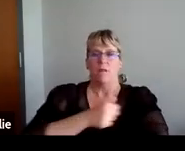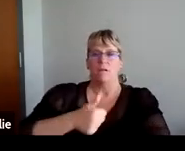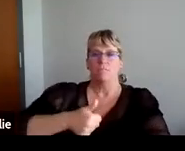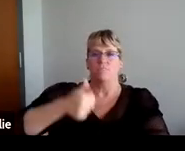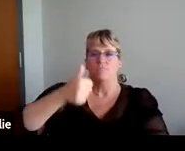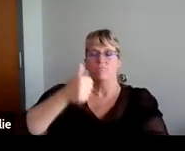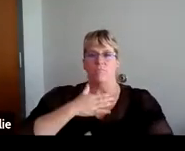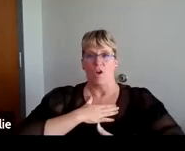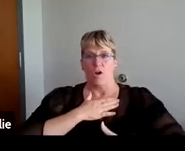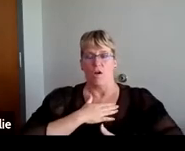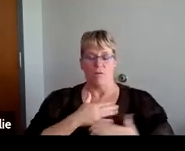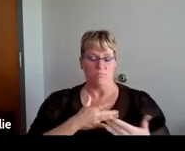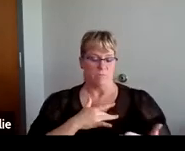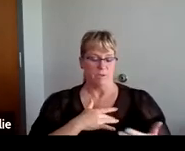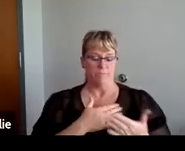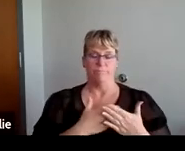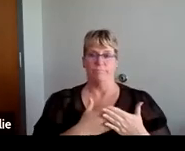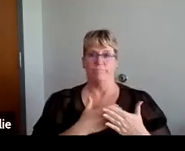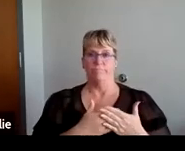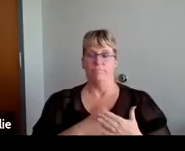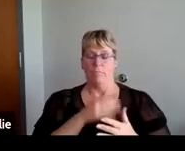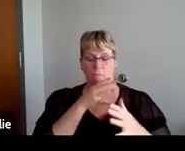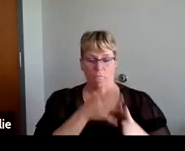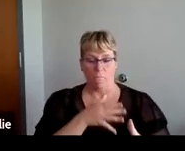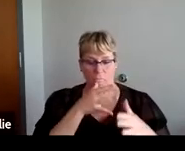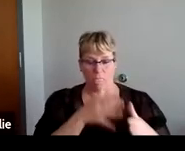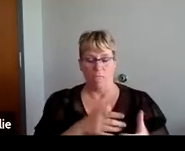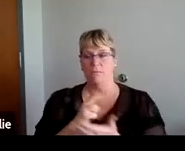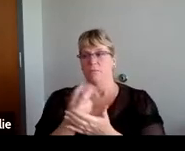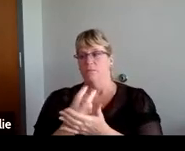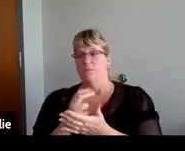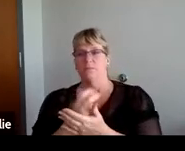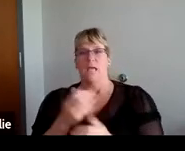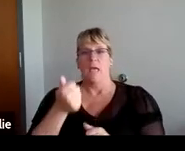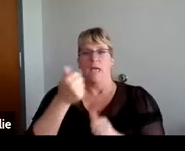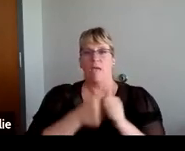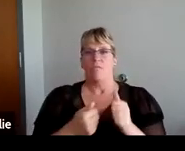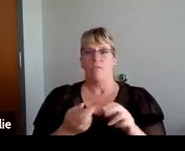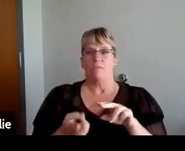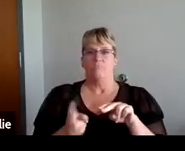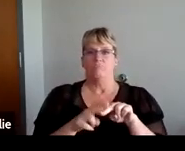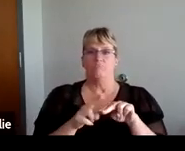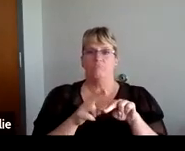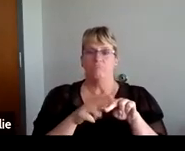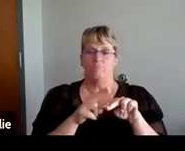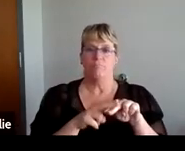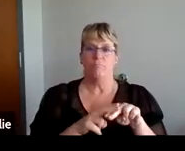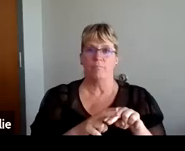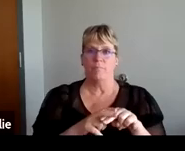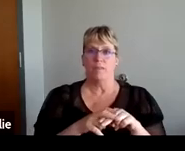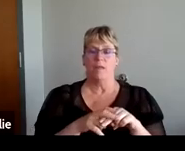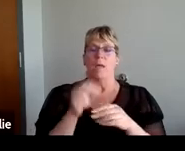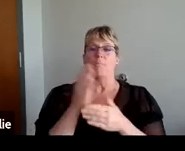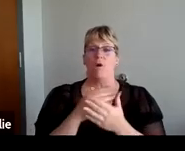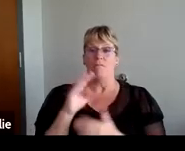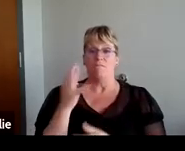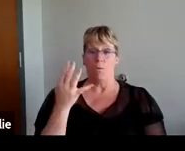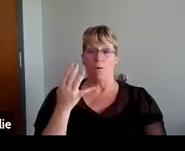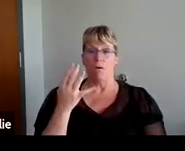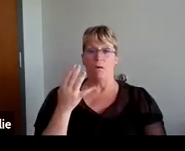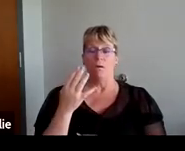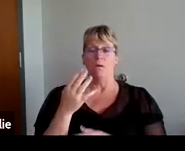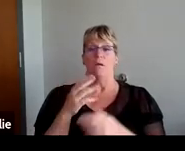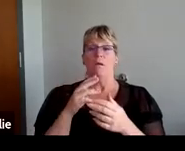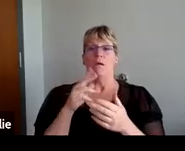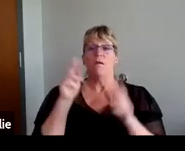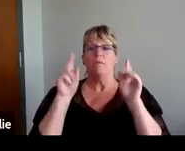the heart rate increases, the nauseousness, the restlessness all occur. And then the stage 4 is where the person is doubled